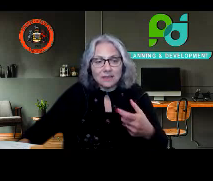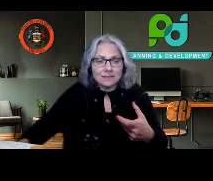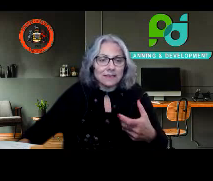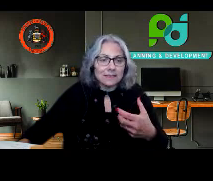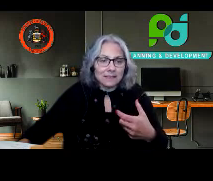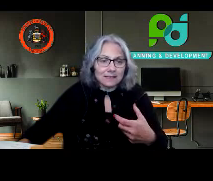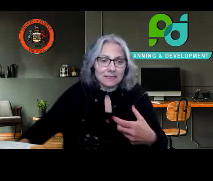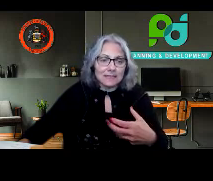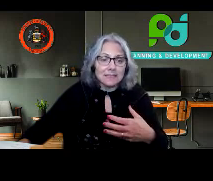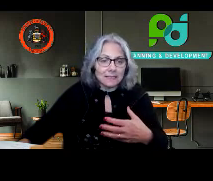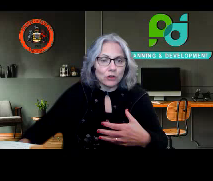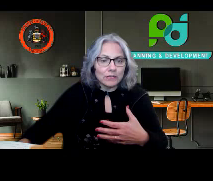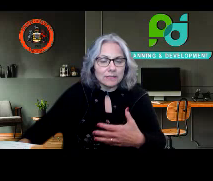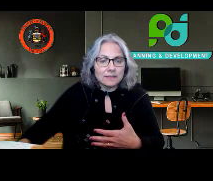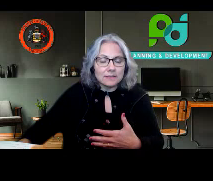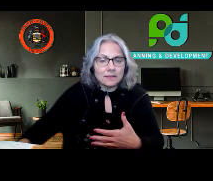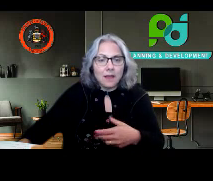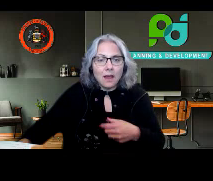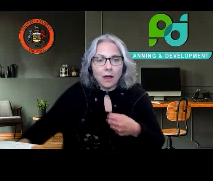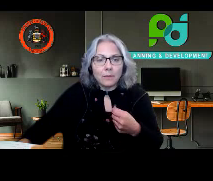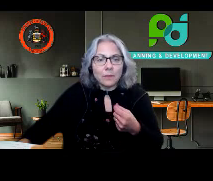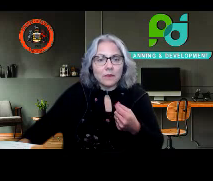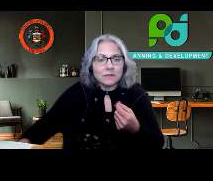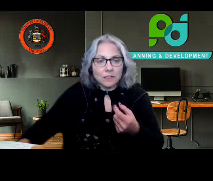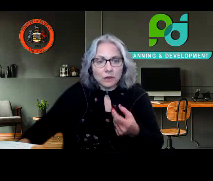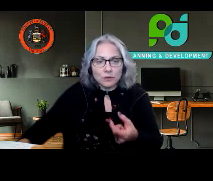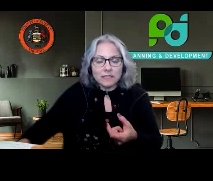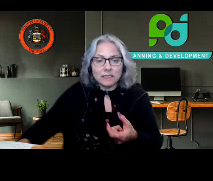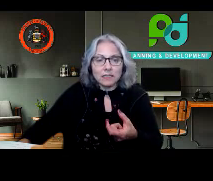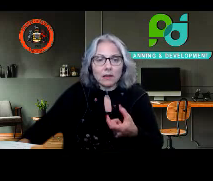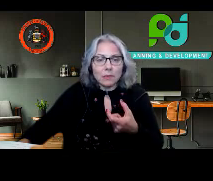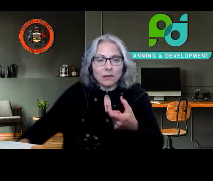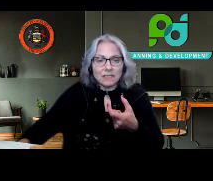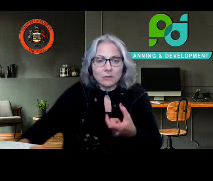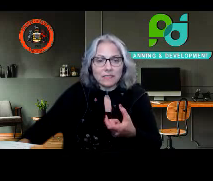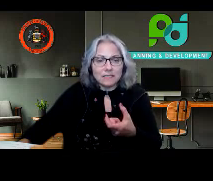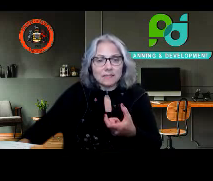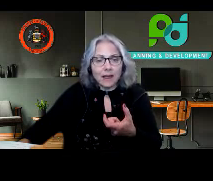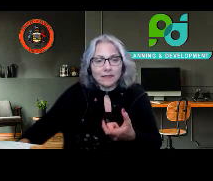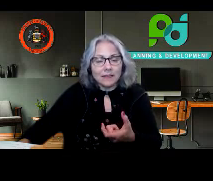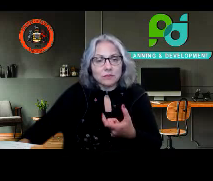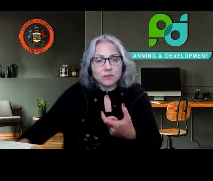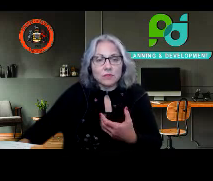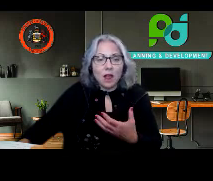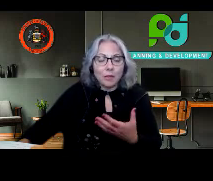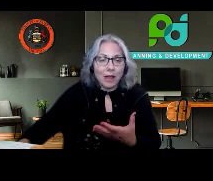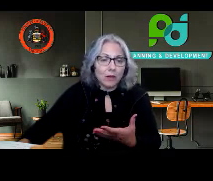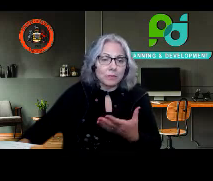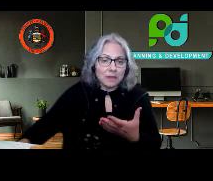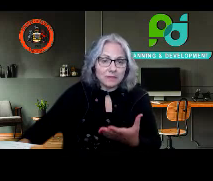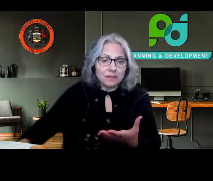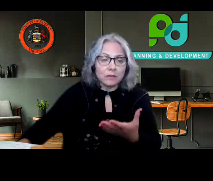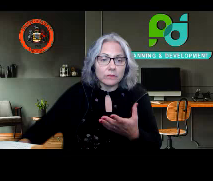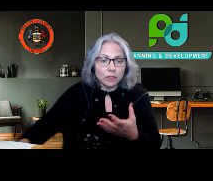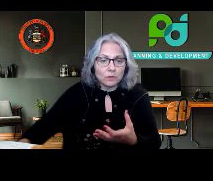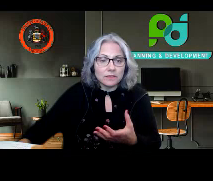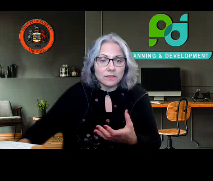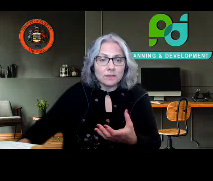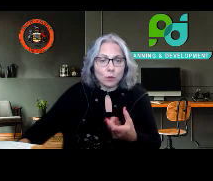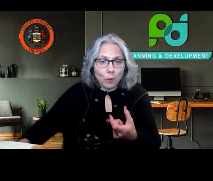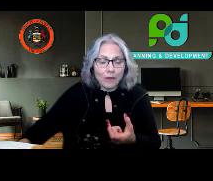the intensity and density decreases. Our TOD guidelines also talk about a mix